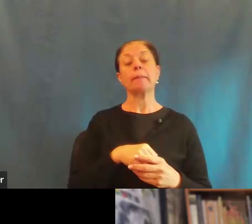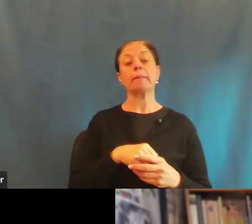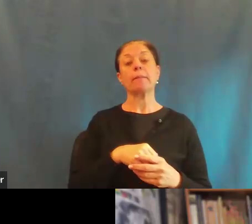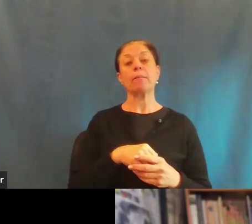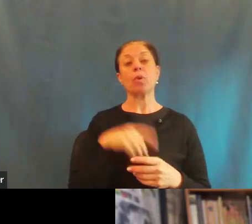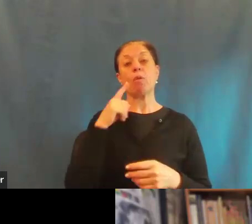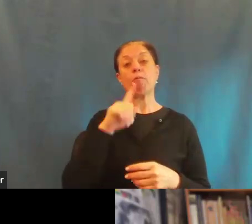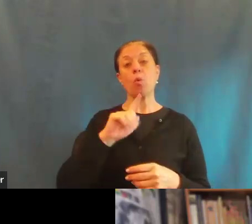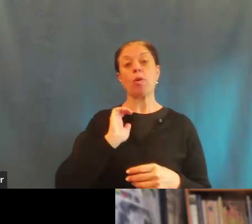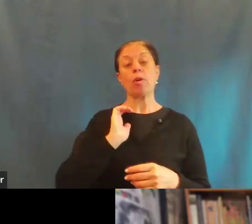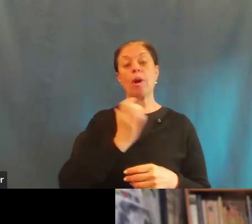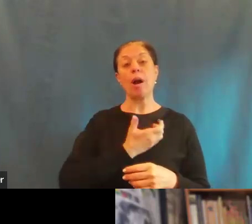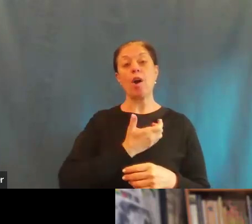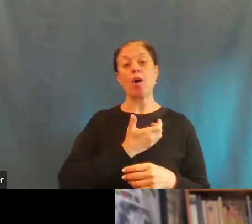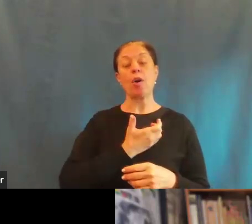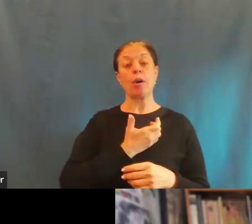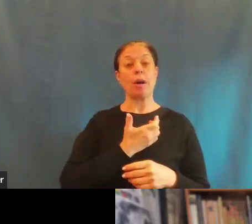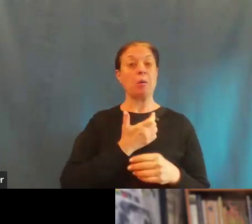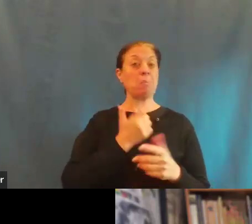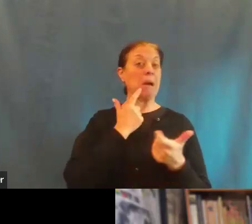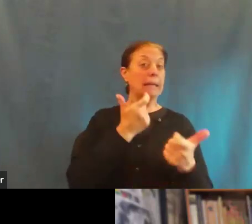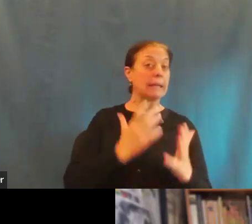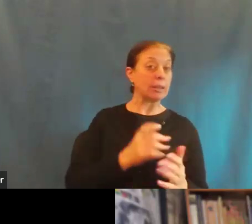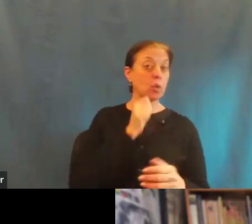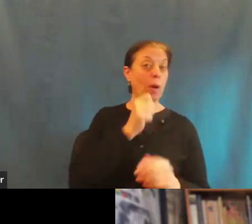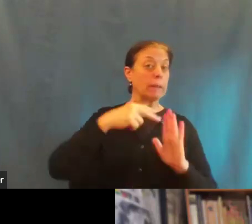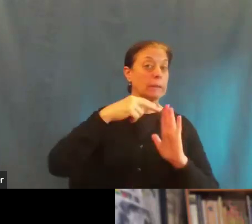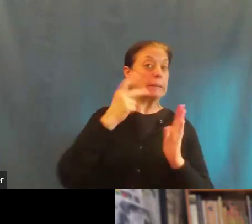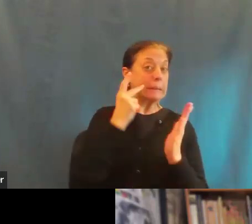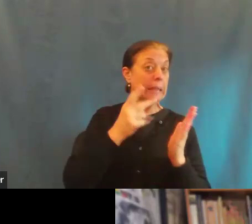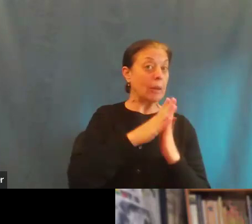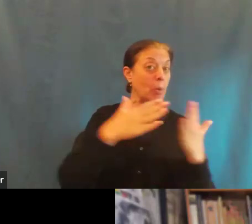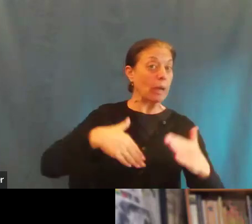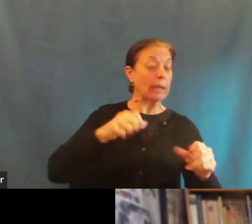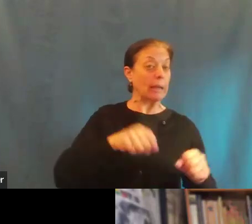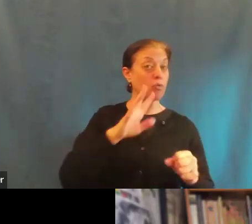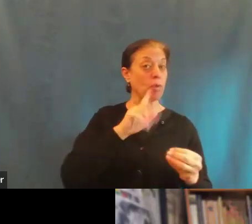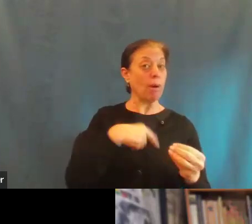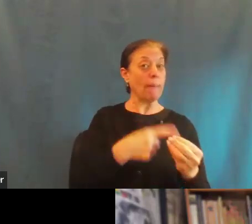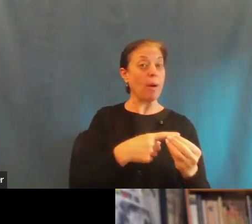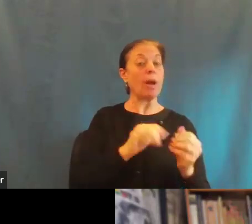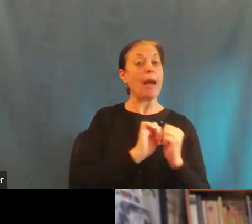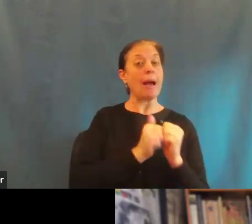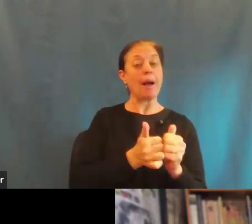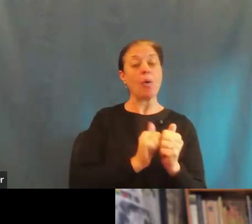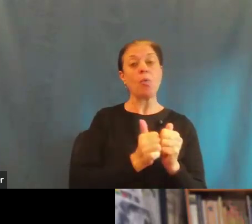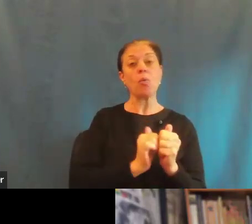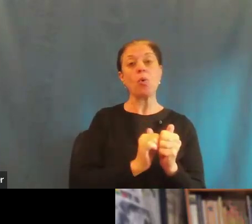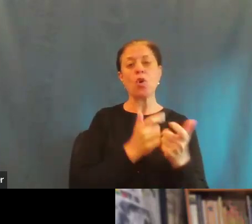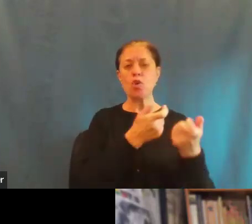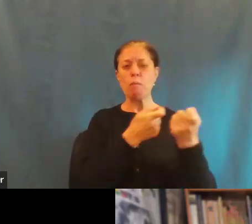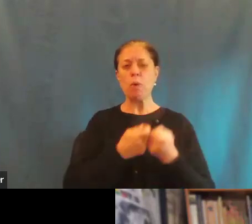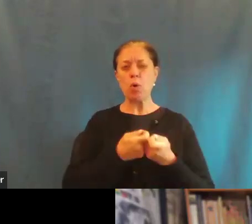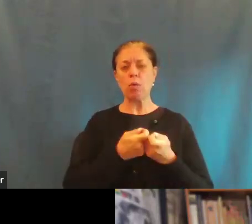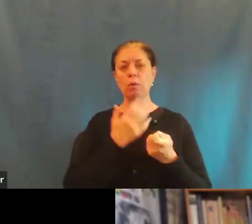For our attendees who haven't maybe gotten to see the book yet, can you talk just a little bit about how you pulled that